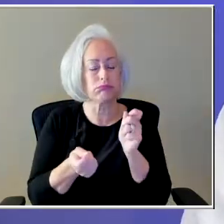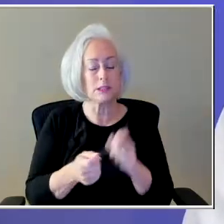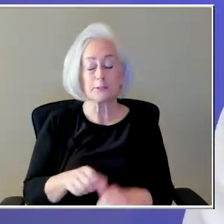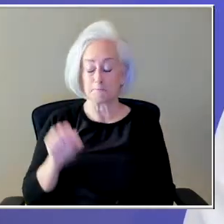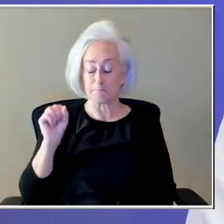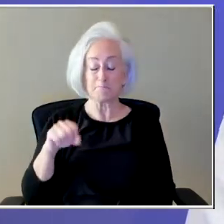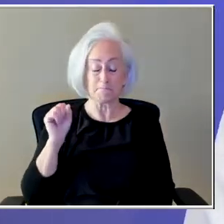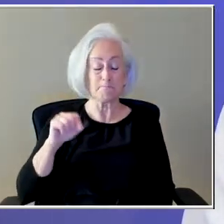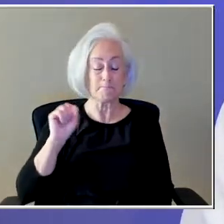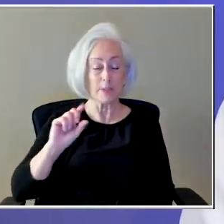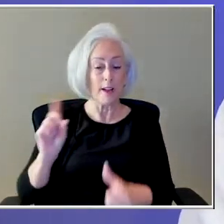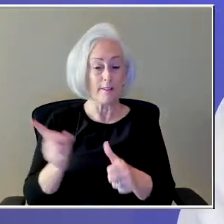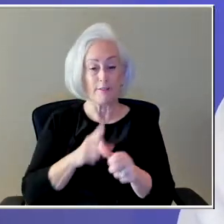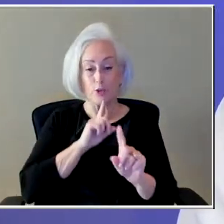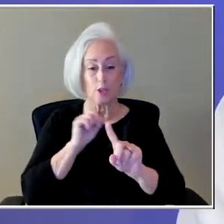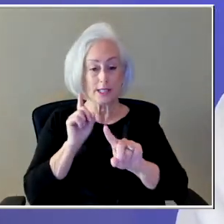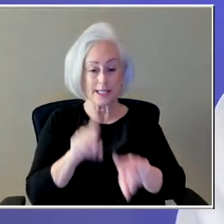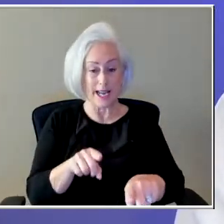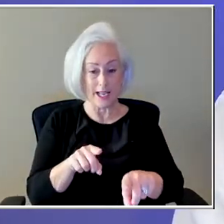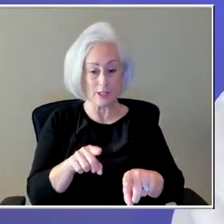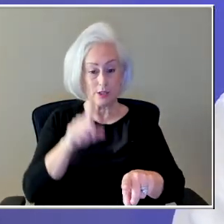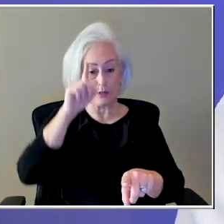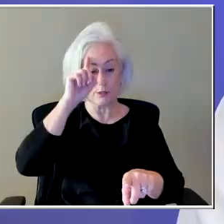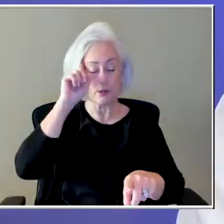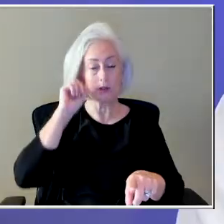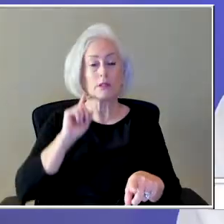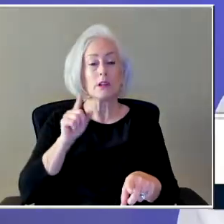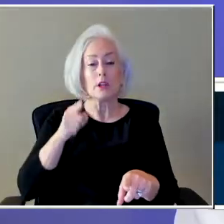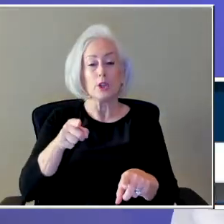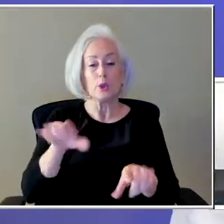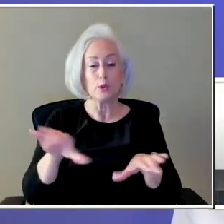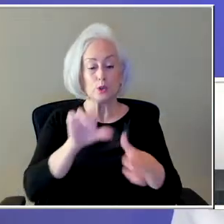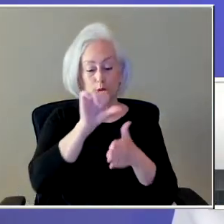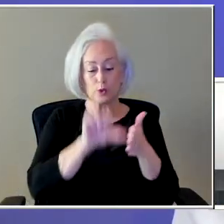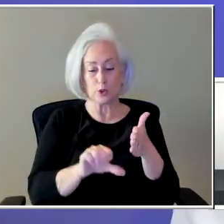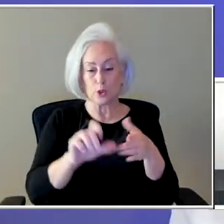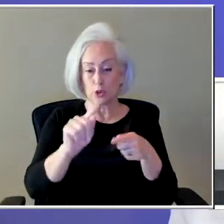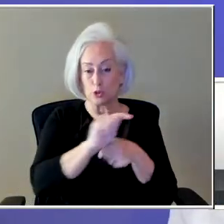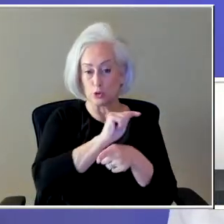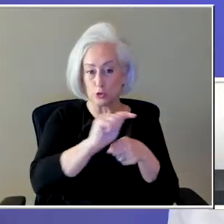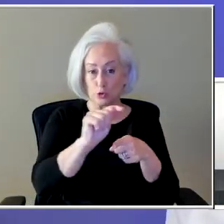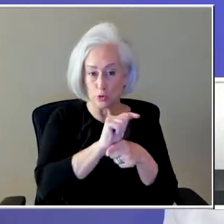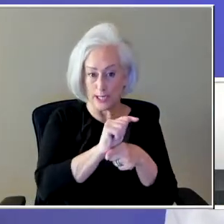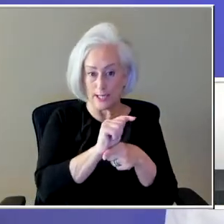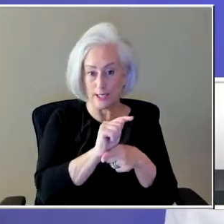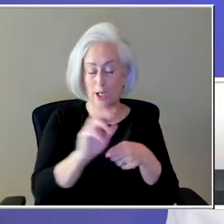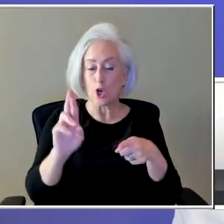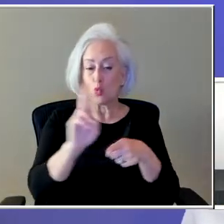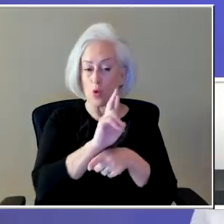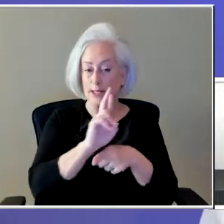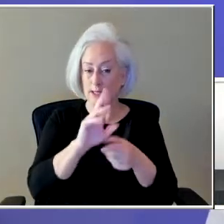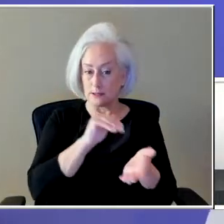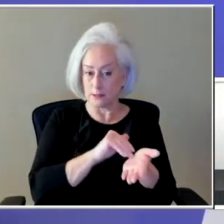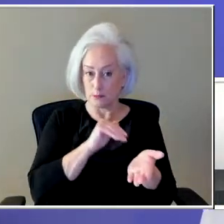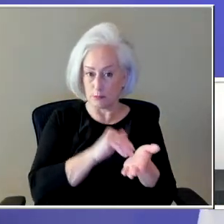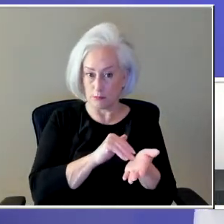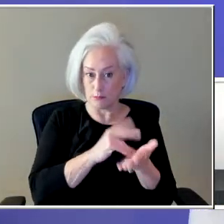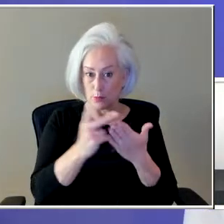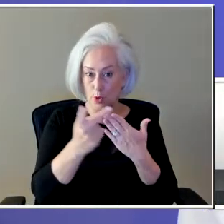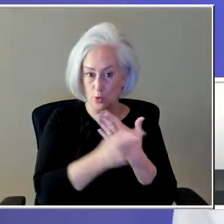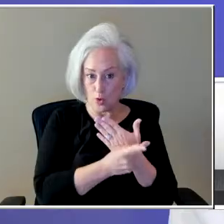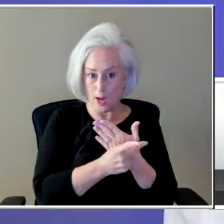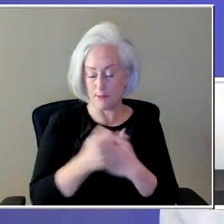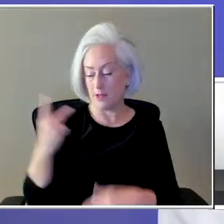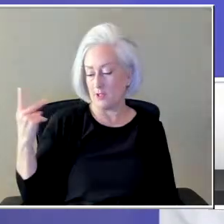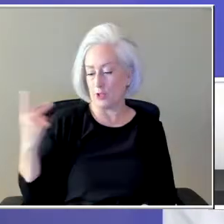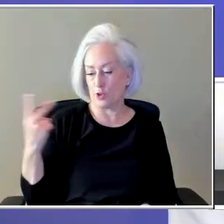first answer is, if you go through surgical training, you go through a residency program. Both Dr. J and I have done a 5-year